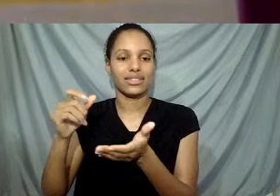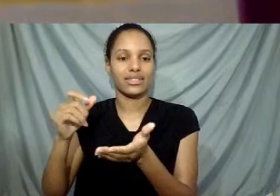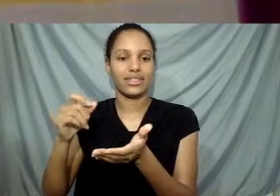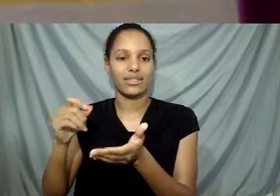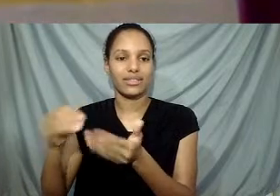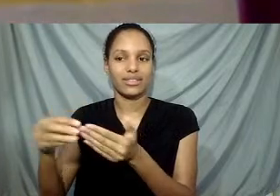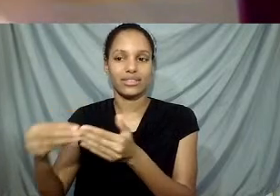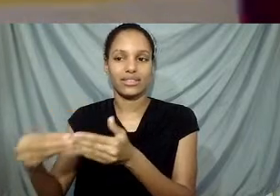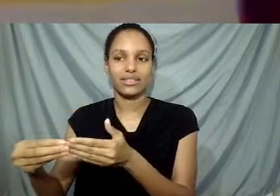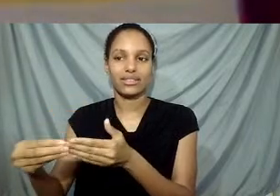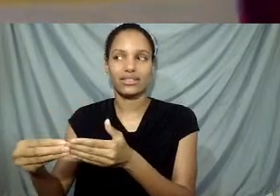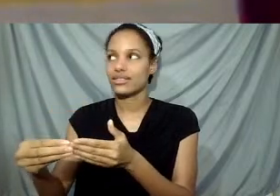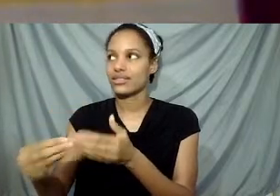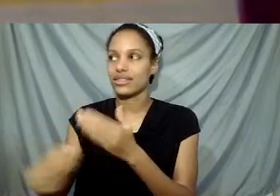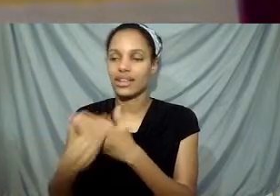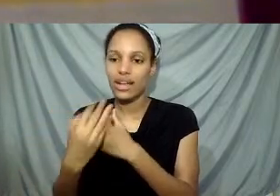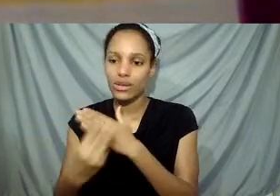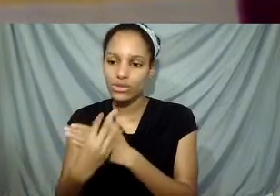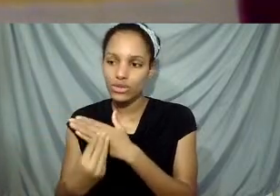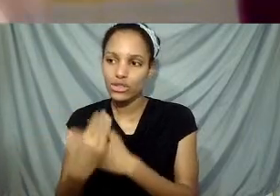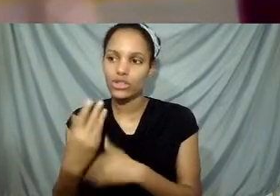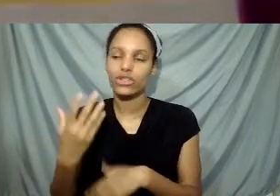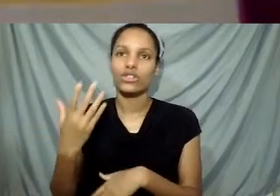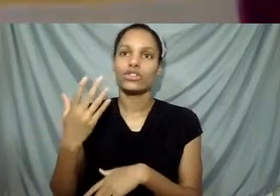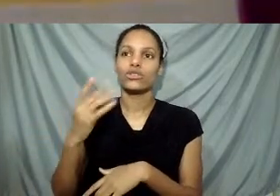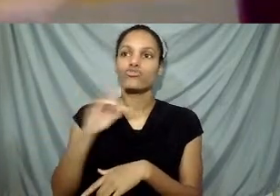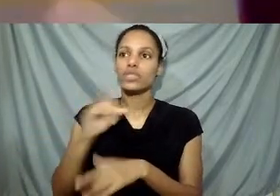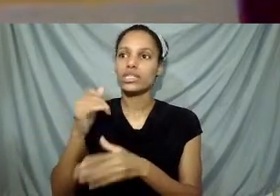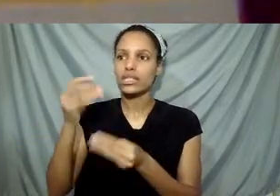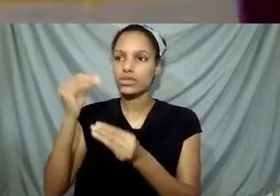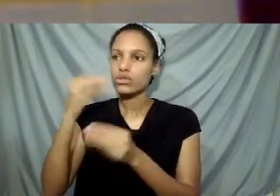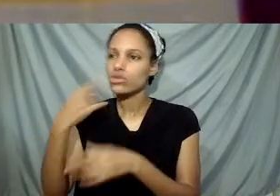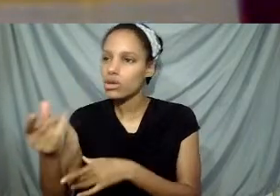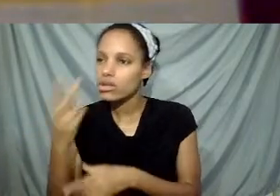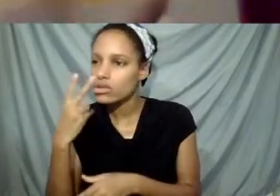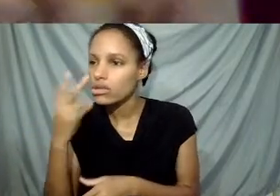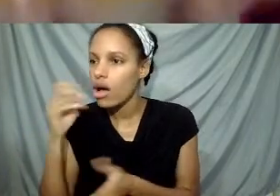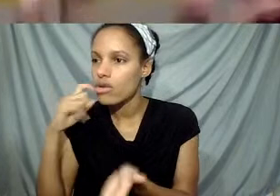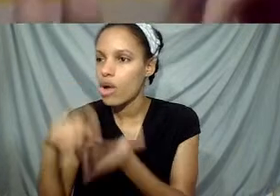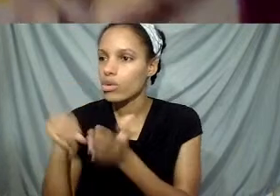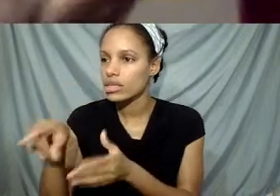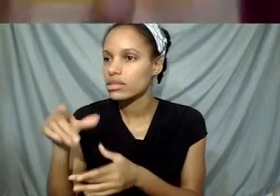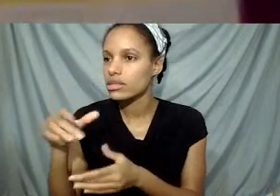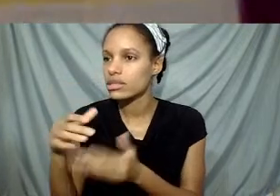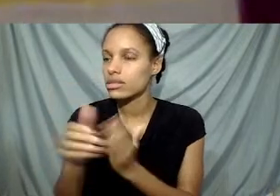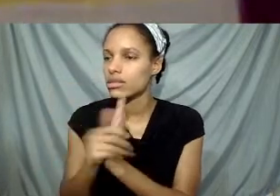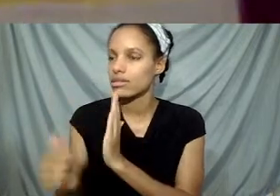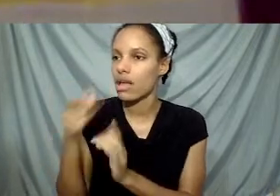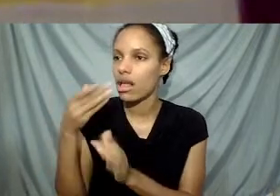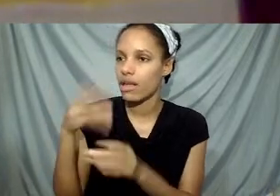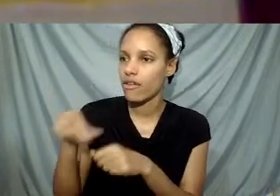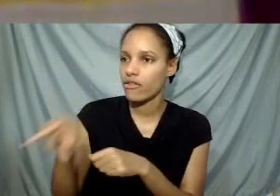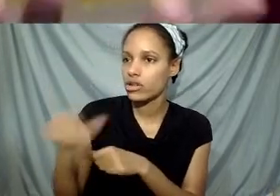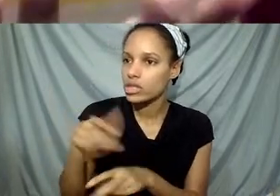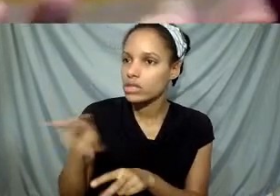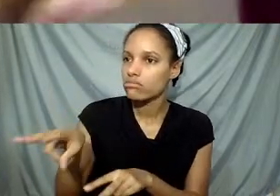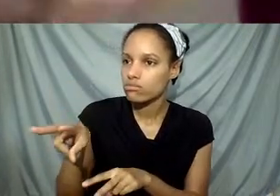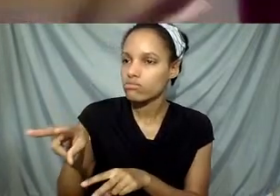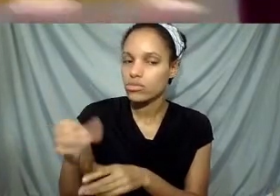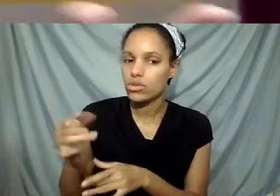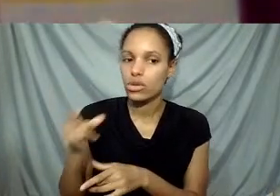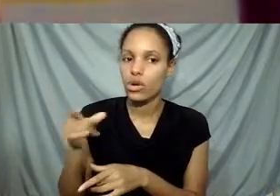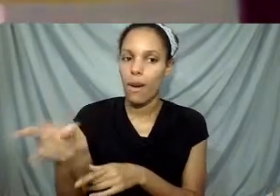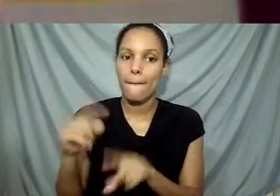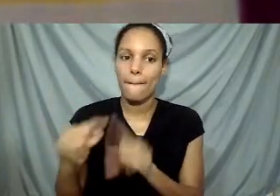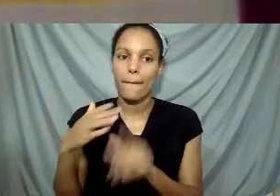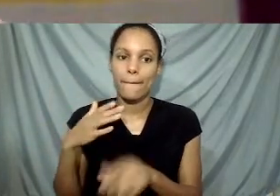into Bronx Science and all these places that folks with money, folks with access were able to bring their kids to. But